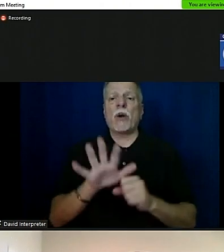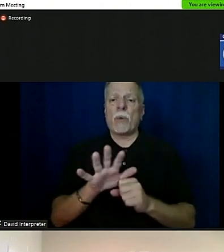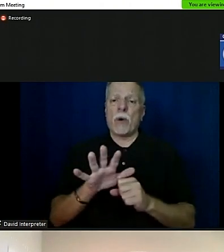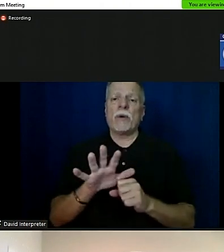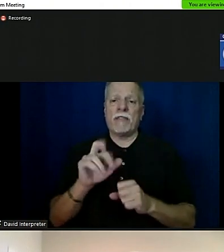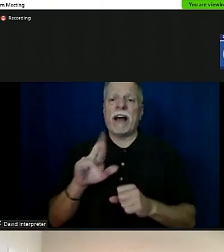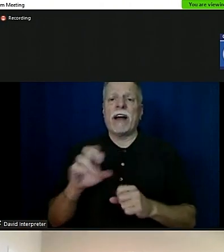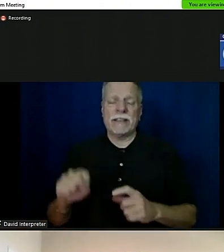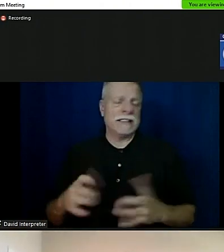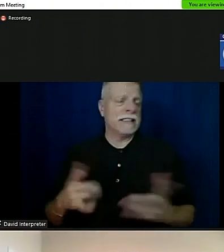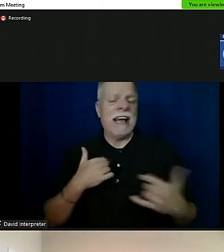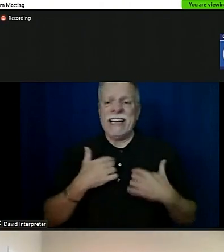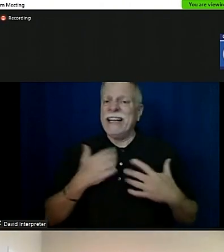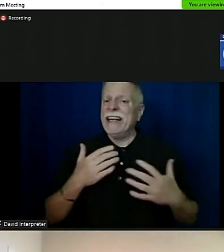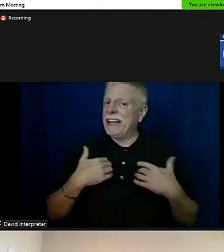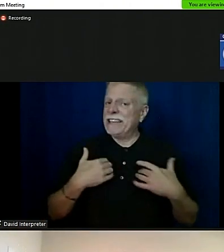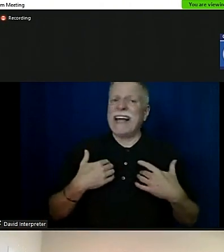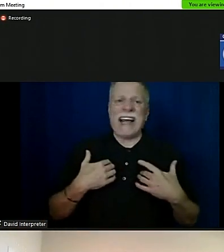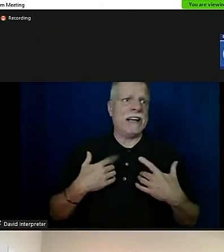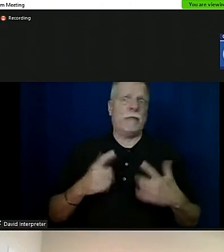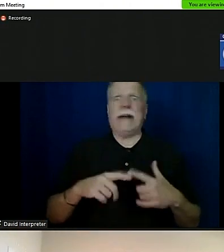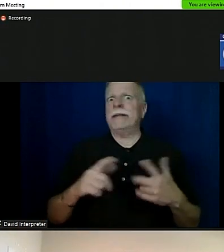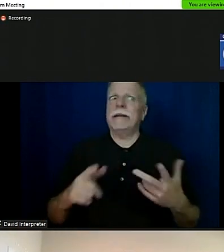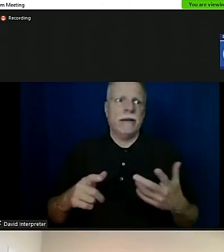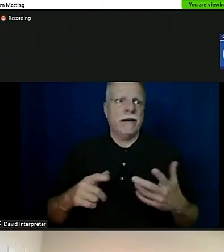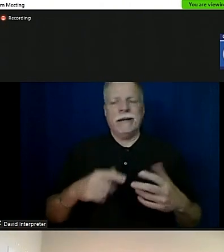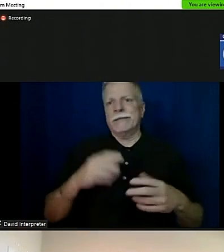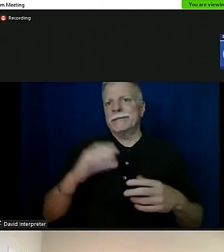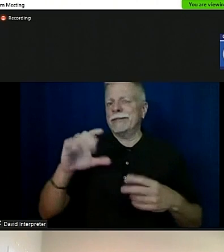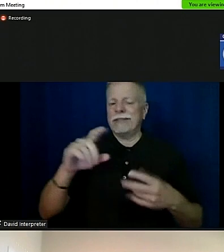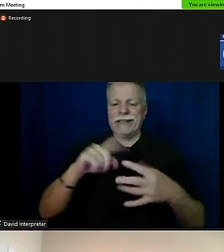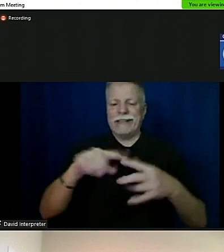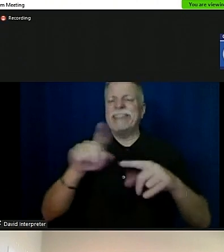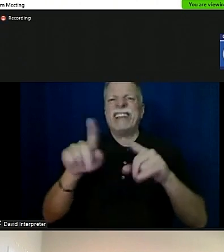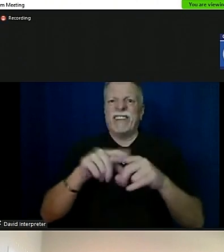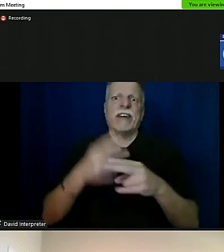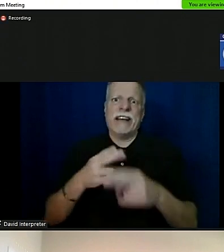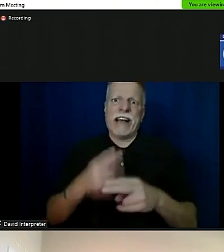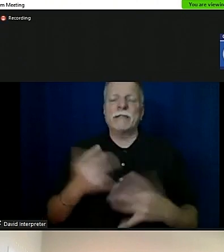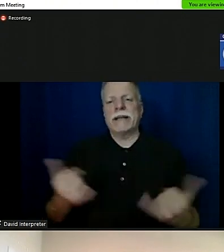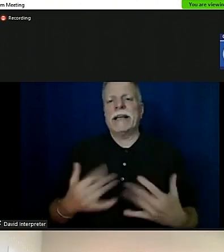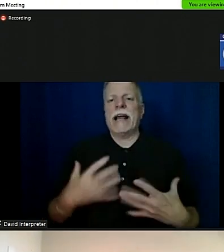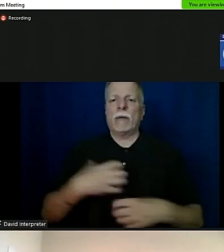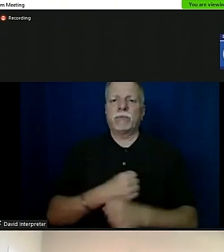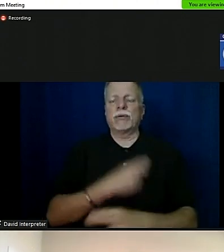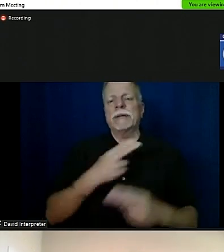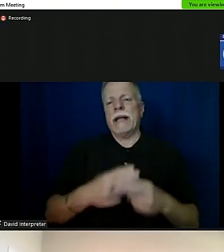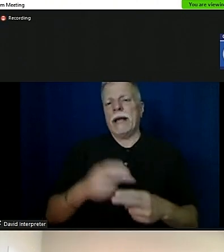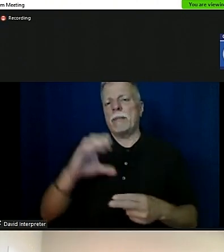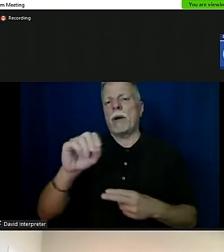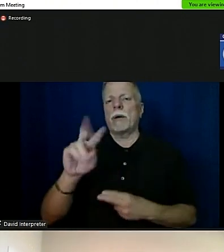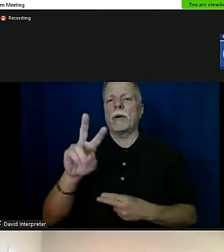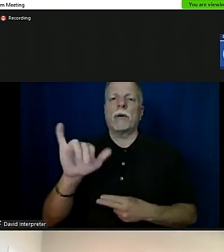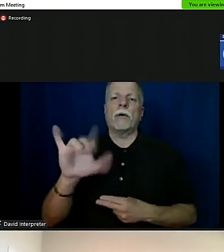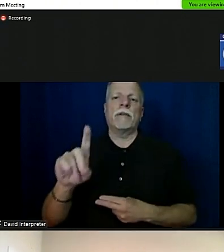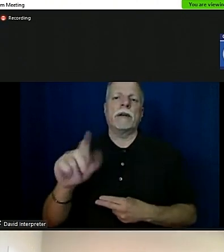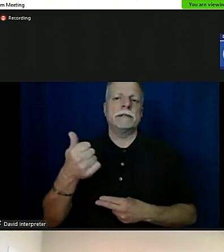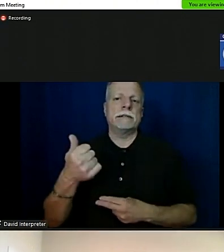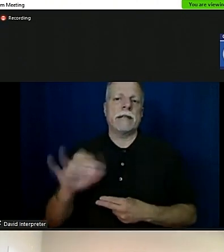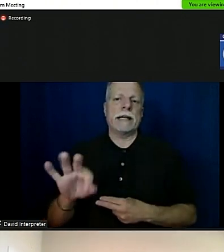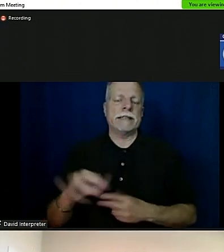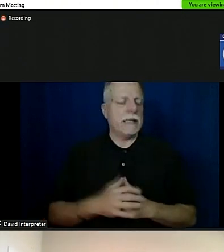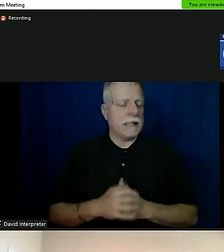several iterations of its name until it became COVID-19. And it has been a long and difficult